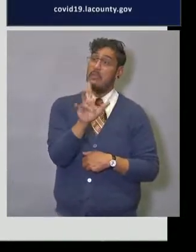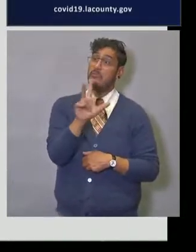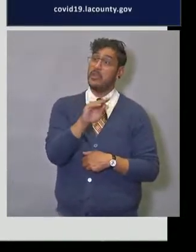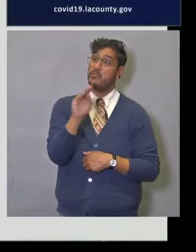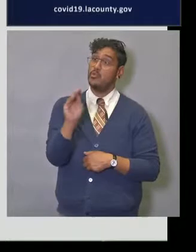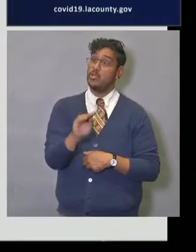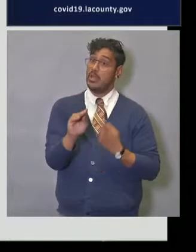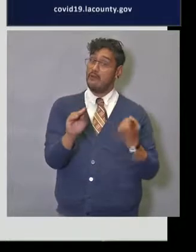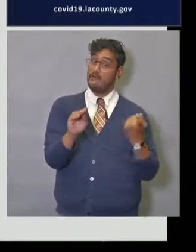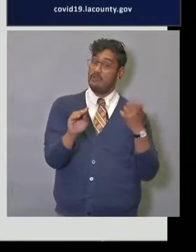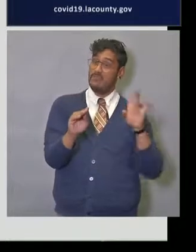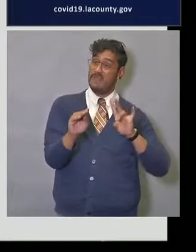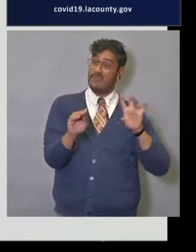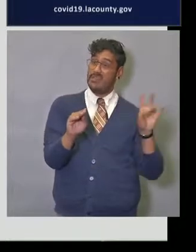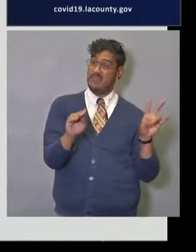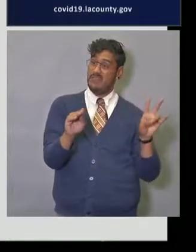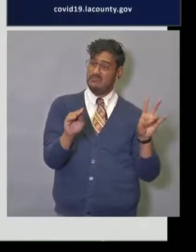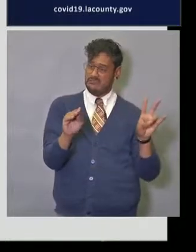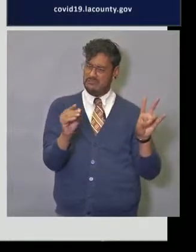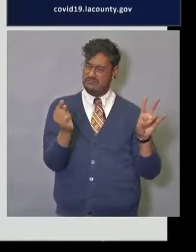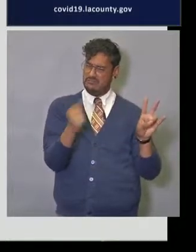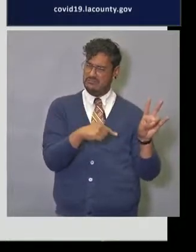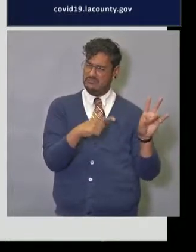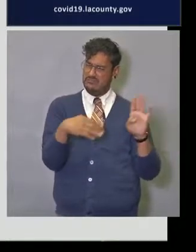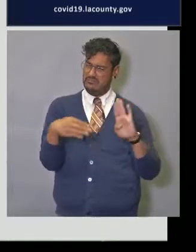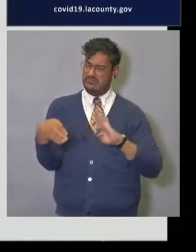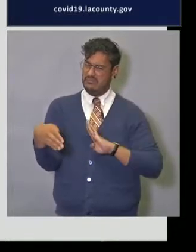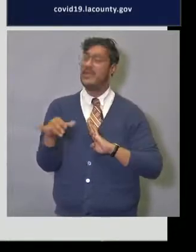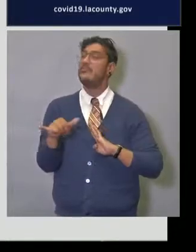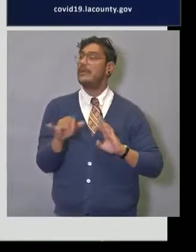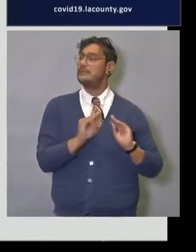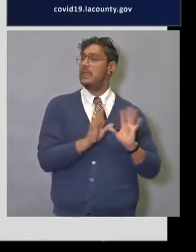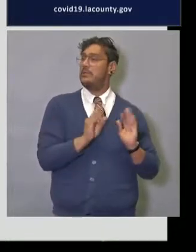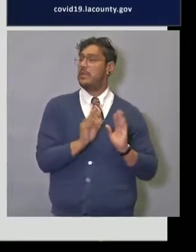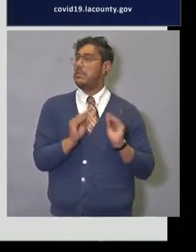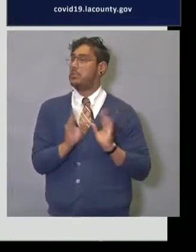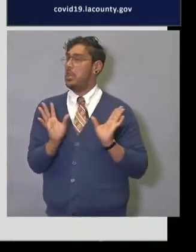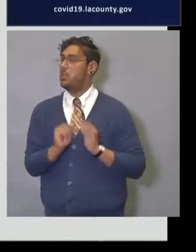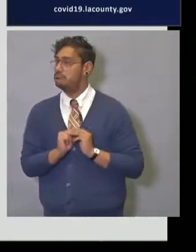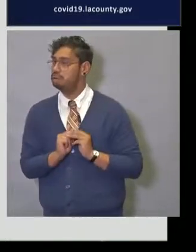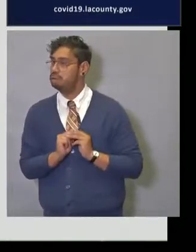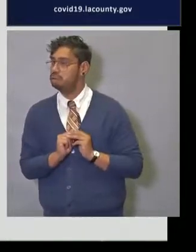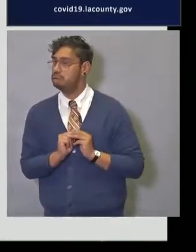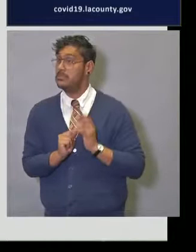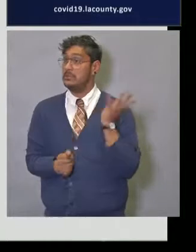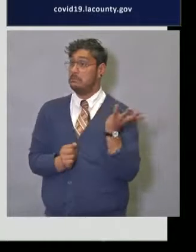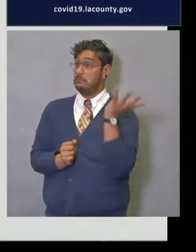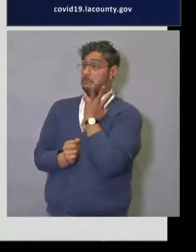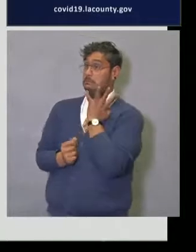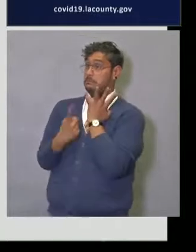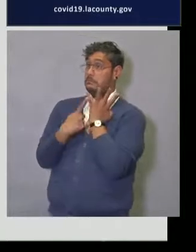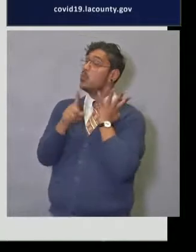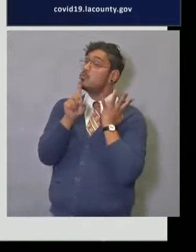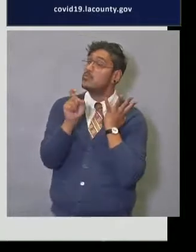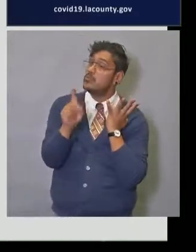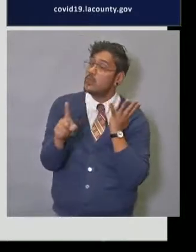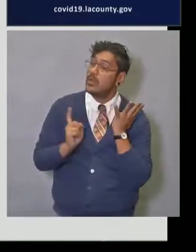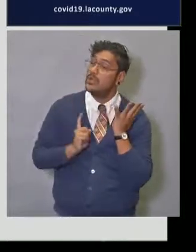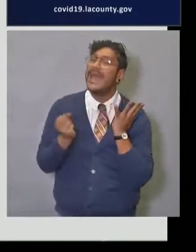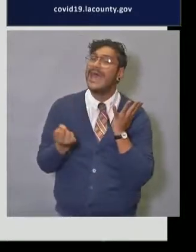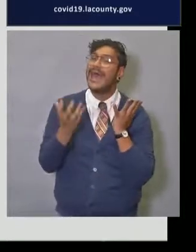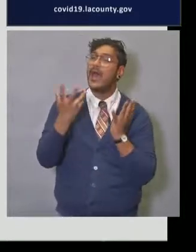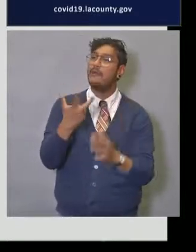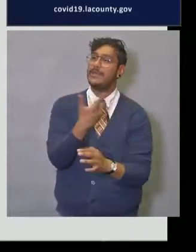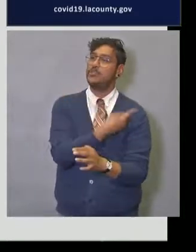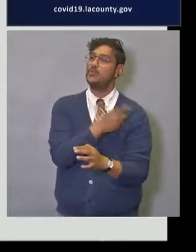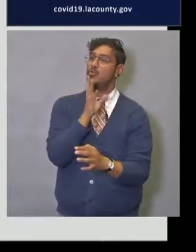the 77%? Okay, those are the clarification questions. My real questions are, how many doses are you expecting